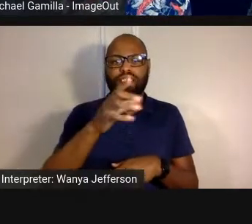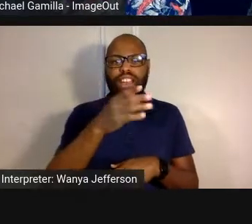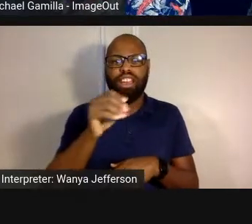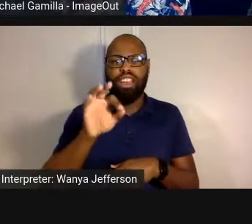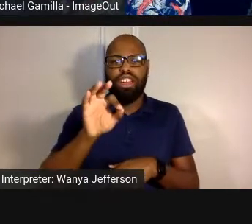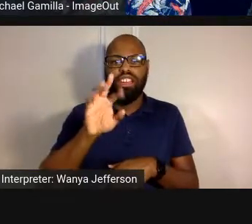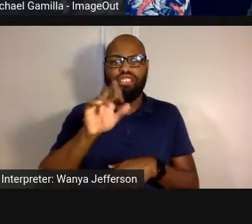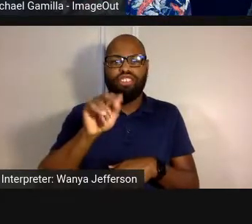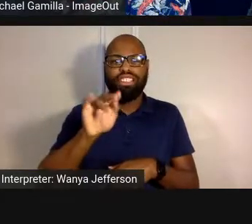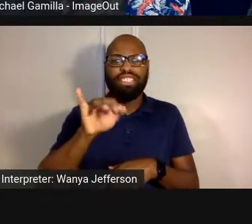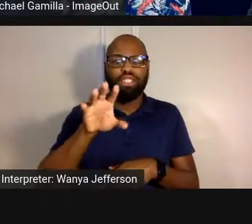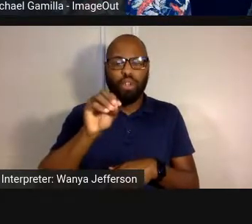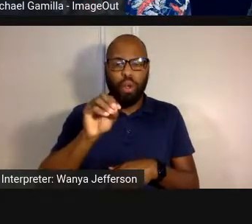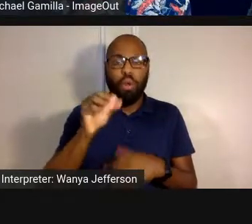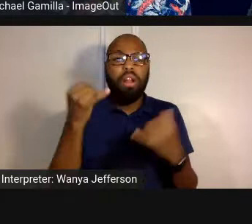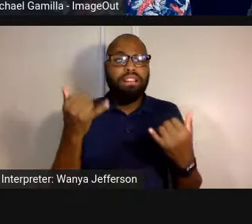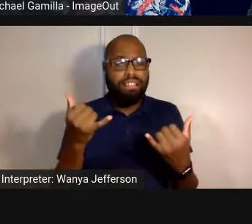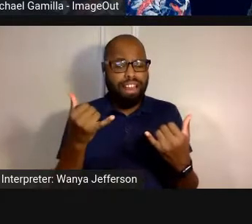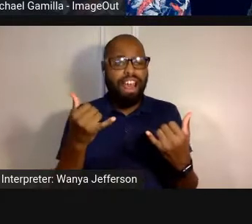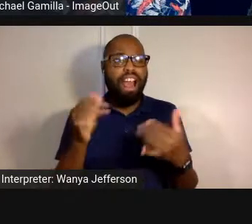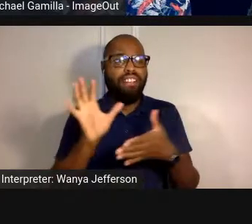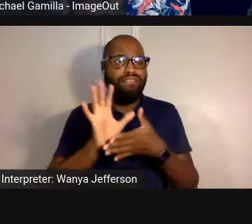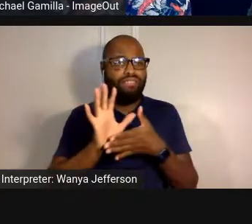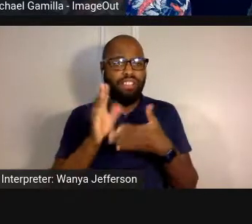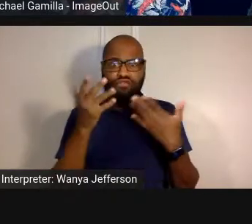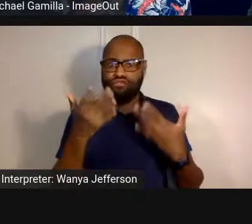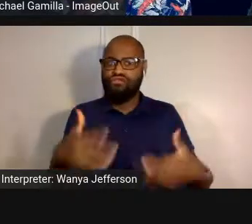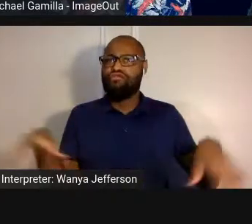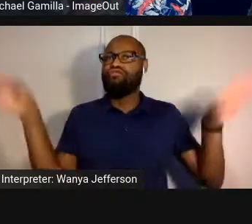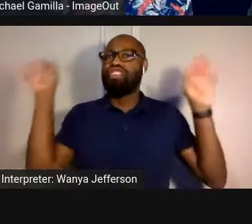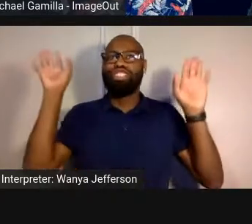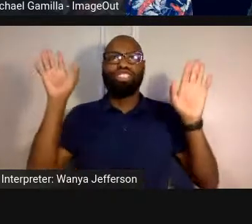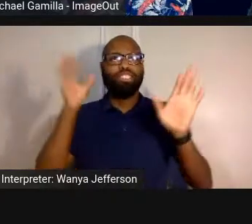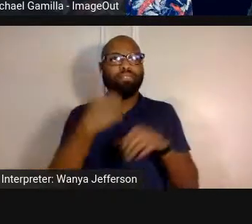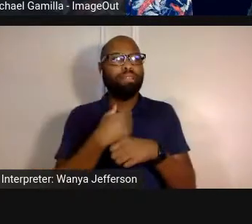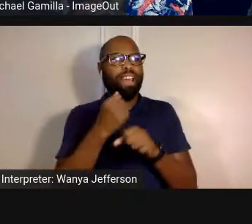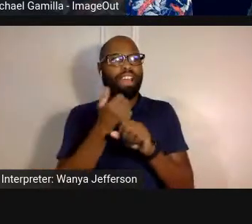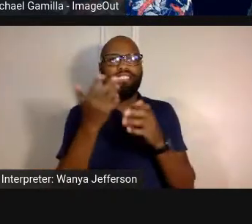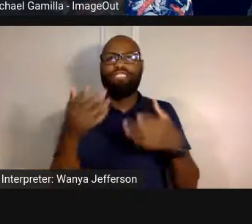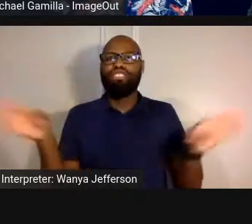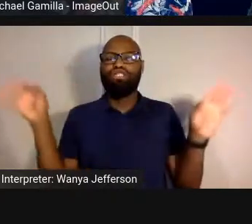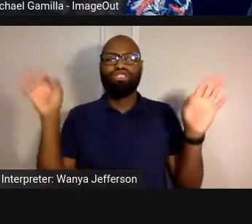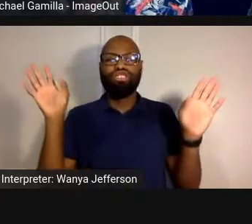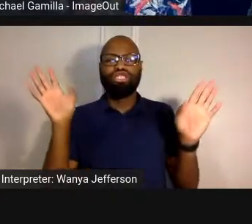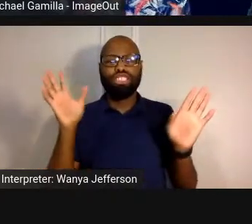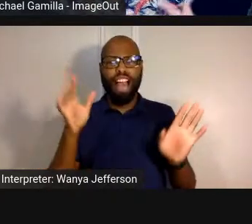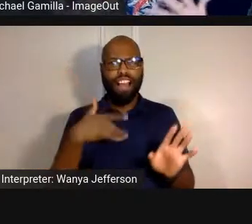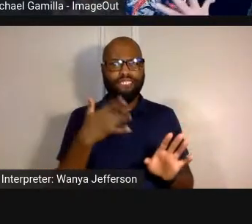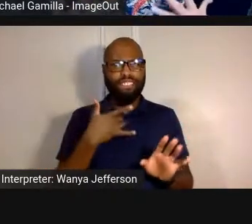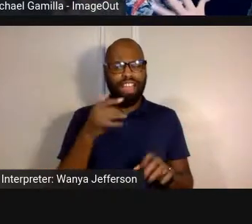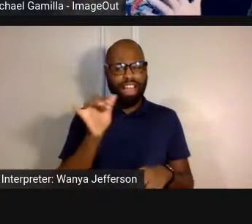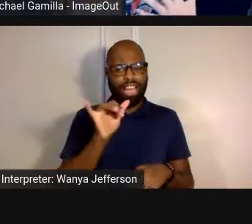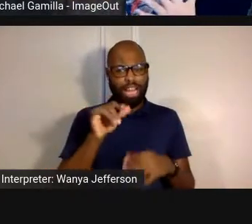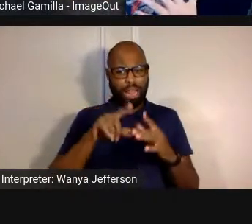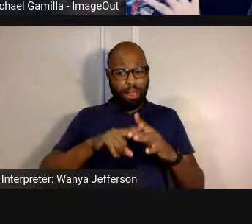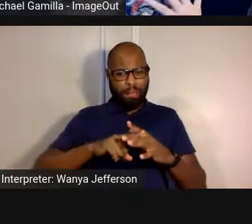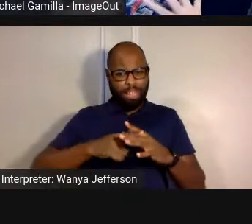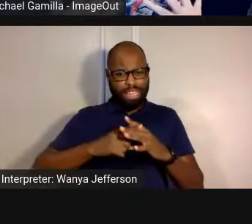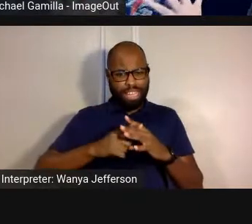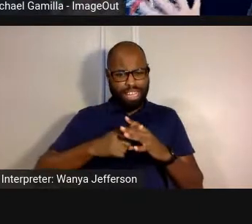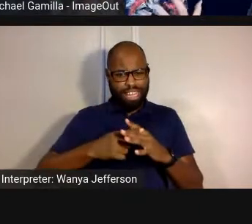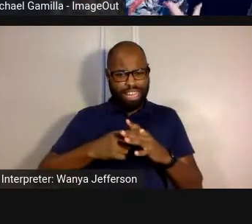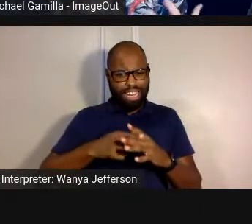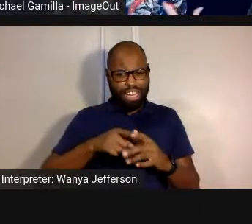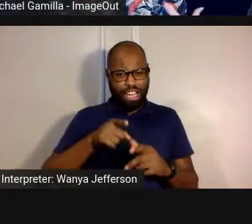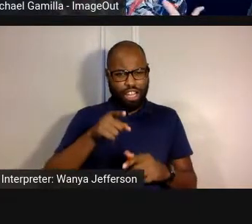now that the film has been made, because I feel like in the beginning you have